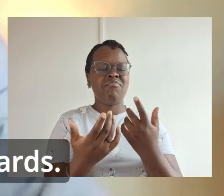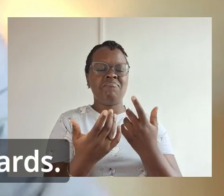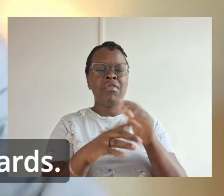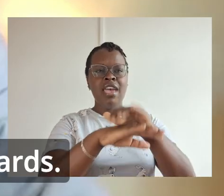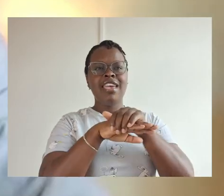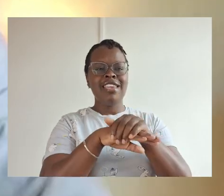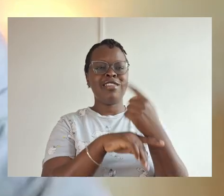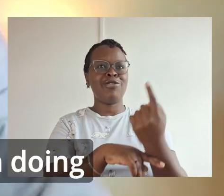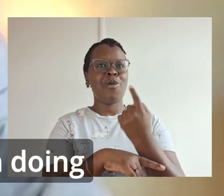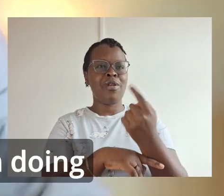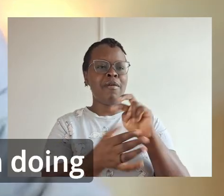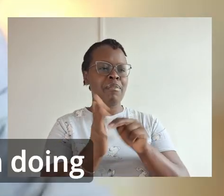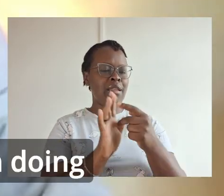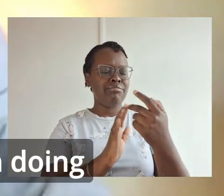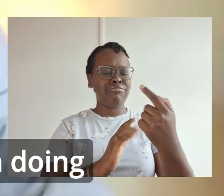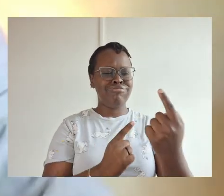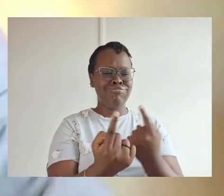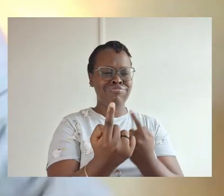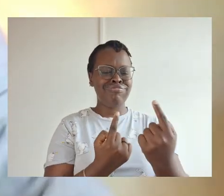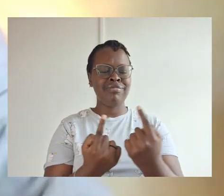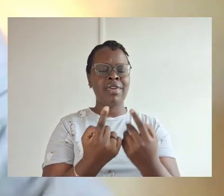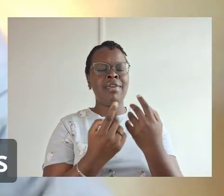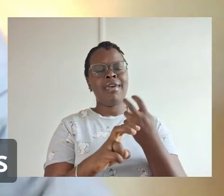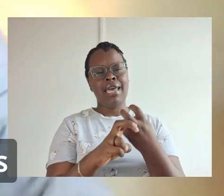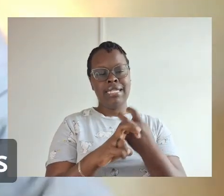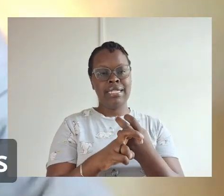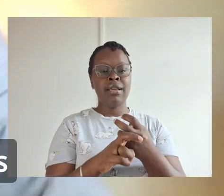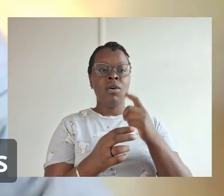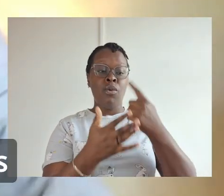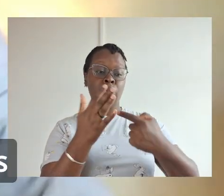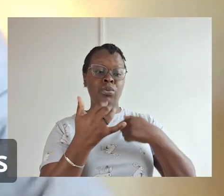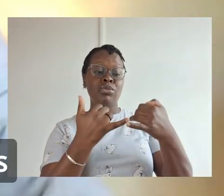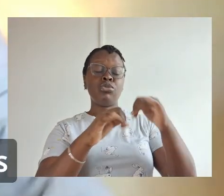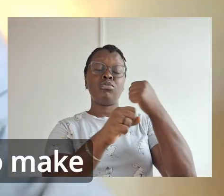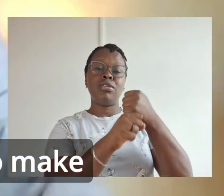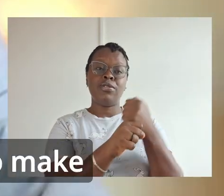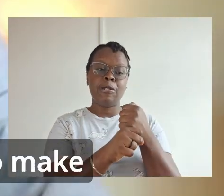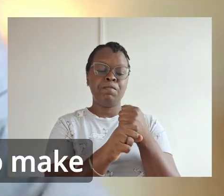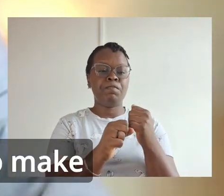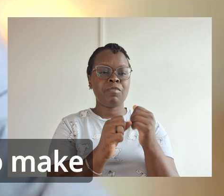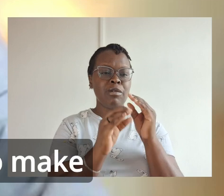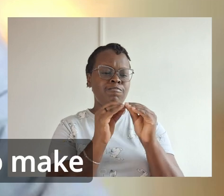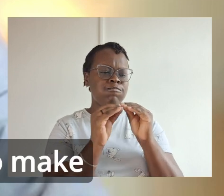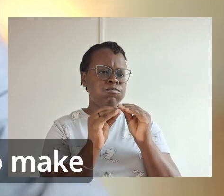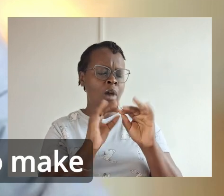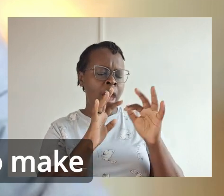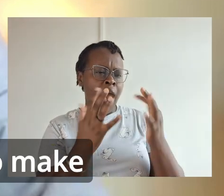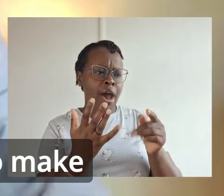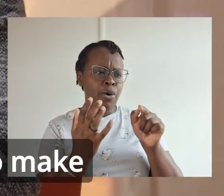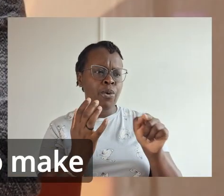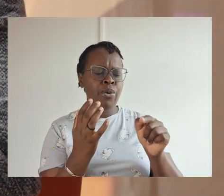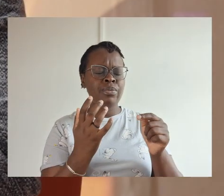understand their local context. So at M-Lugha, what we have been doing really hard is to localize that content in terms of even the naming, in terms of